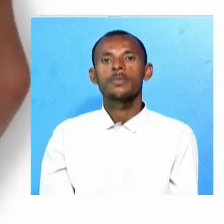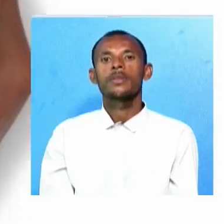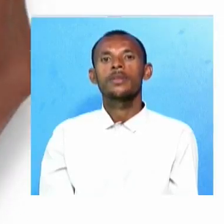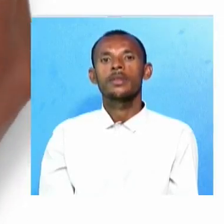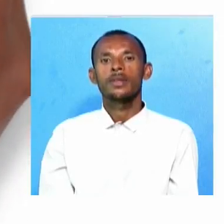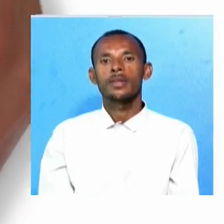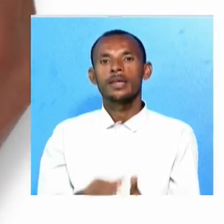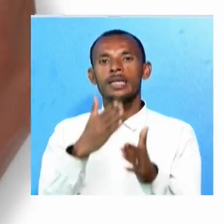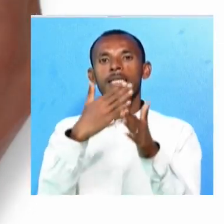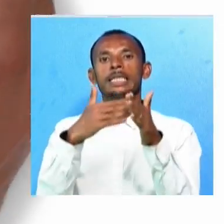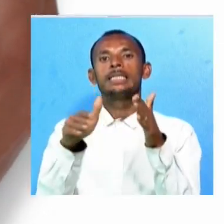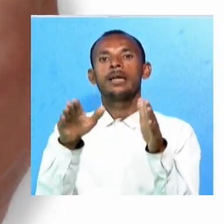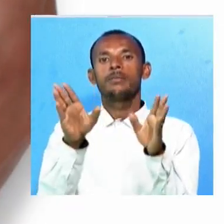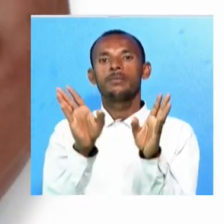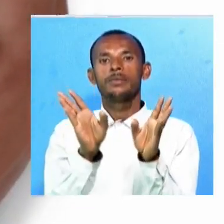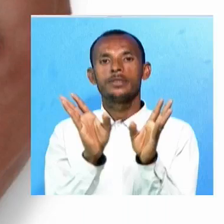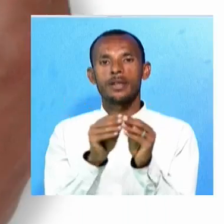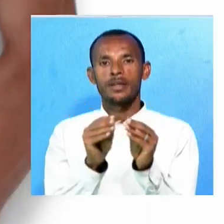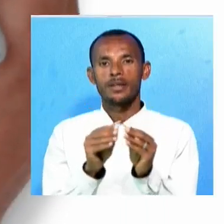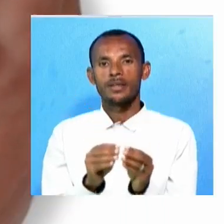subsets,